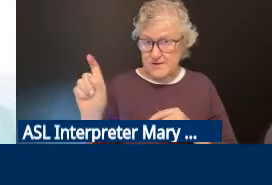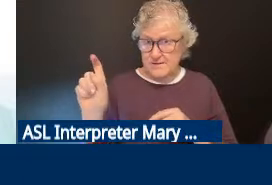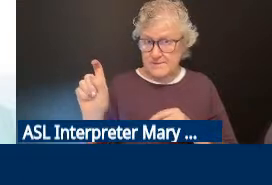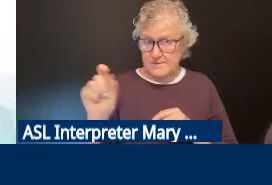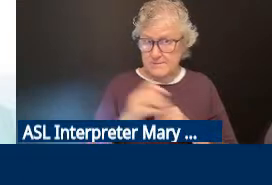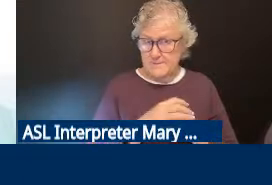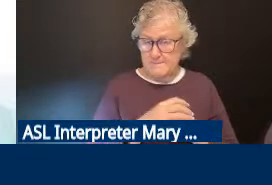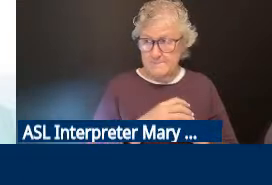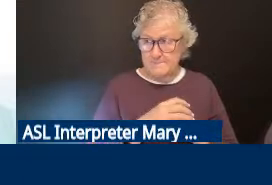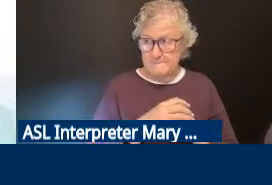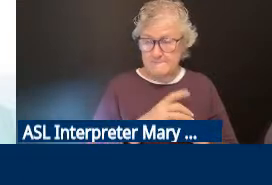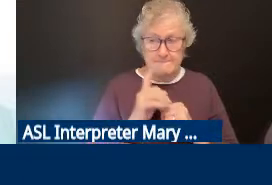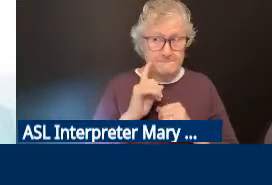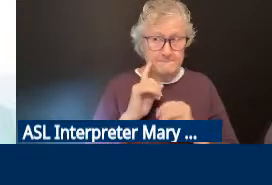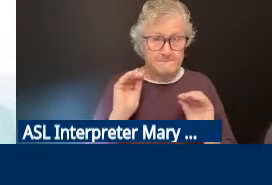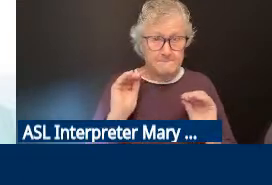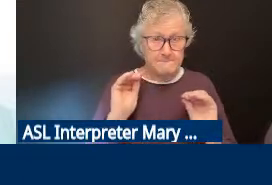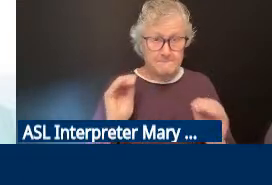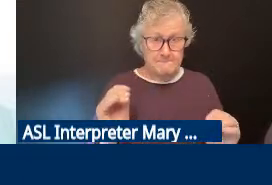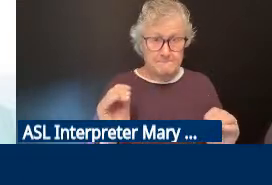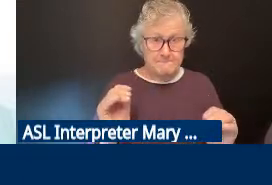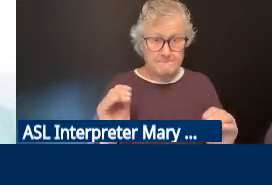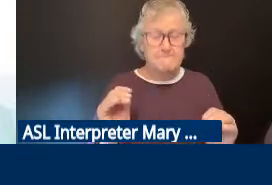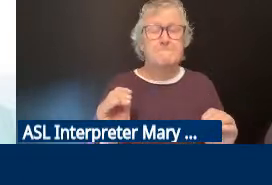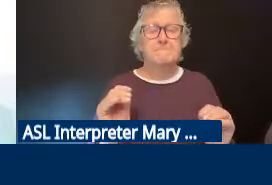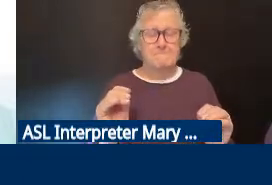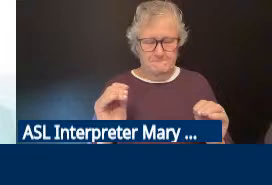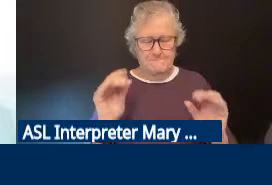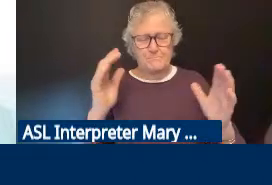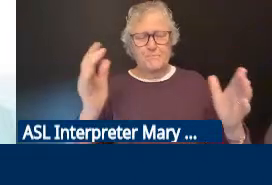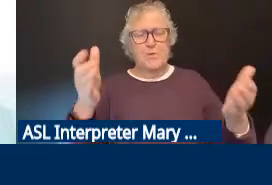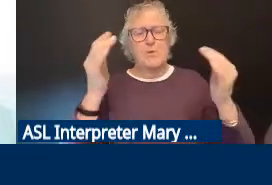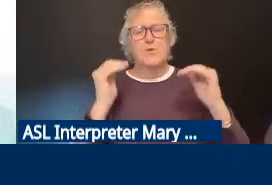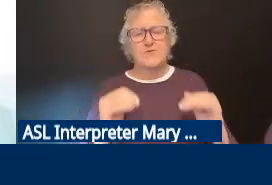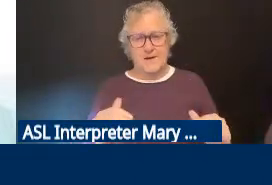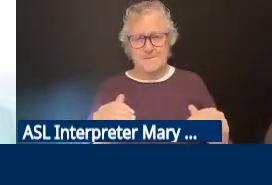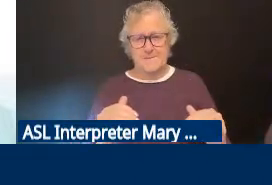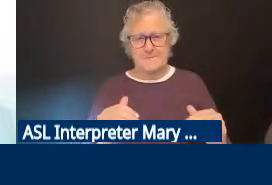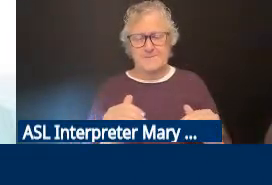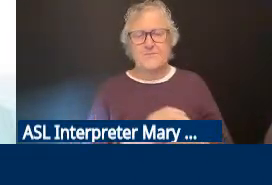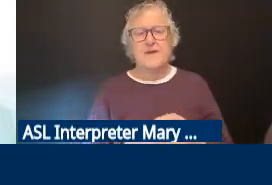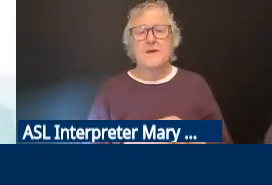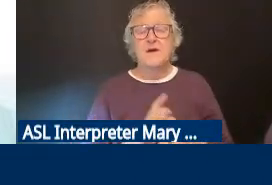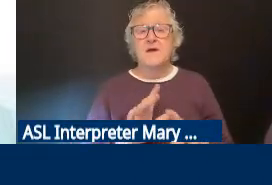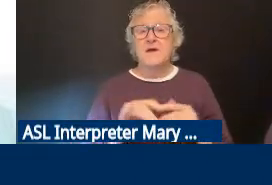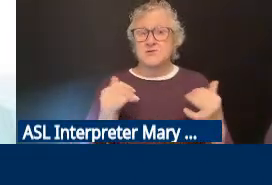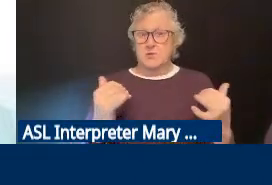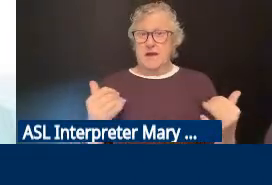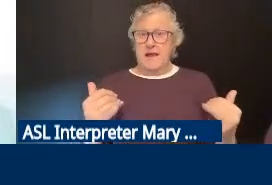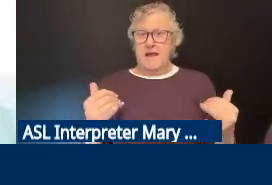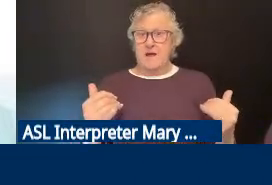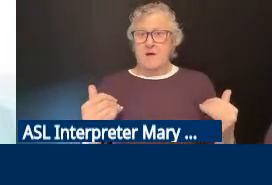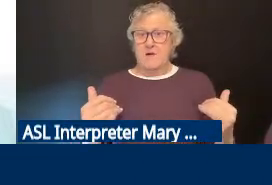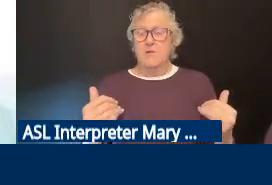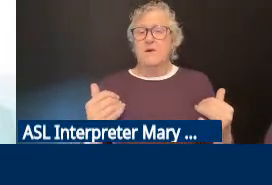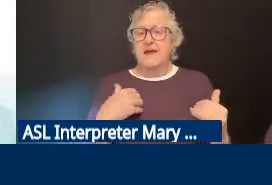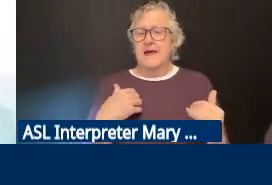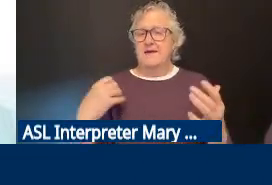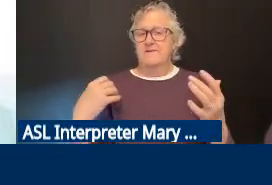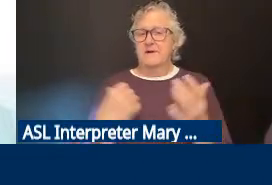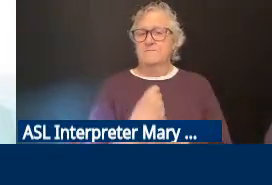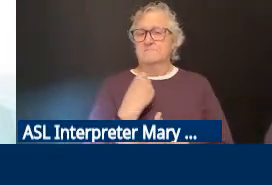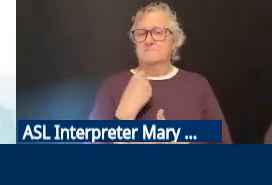Seeing none, I think we'll move on. So we'll have this opportunity for folks that are on